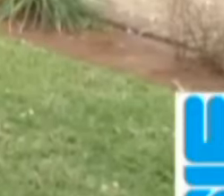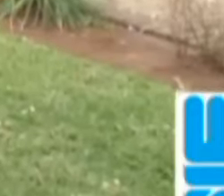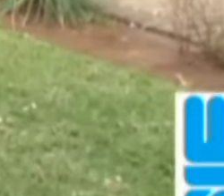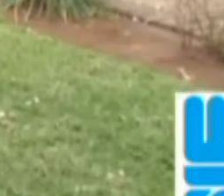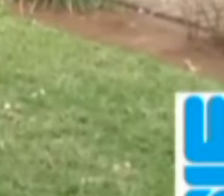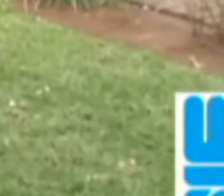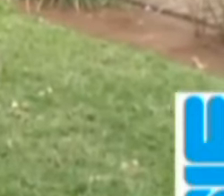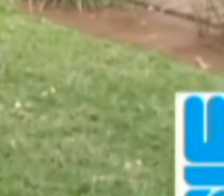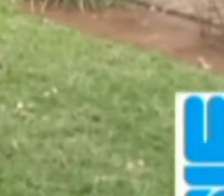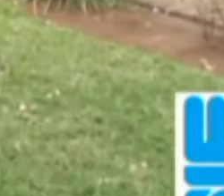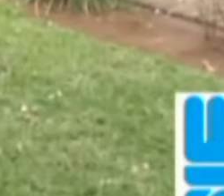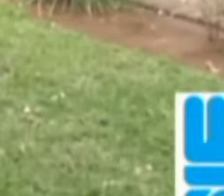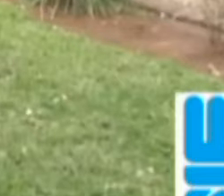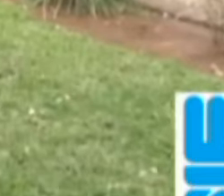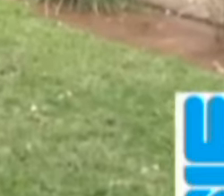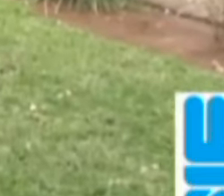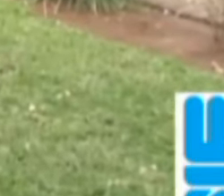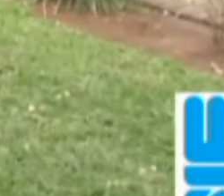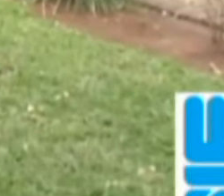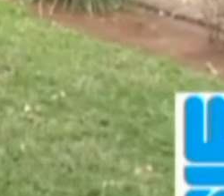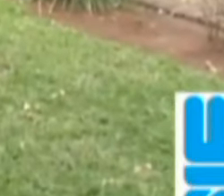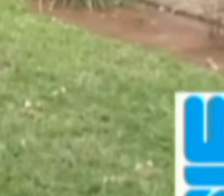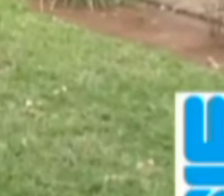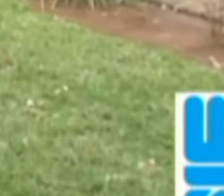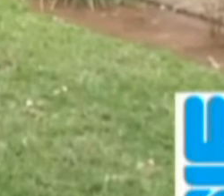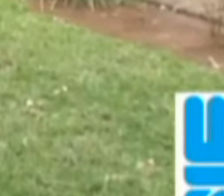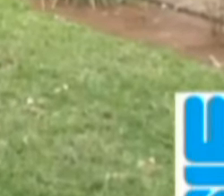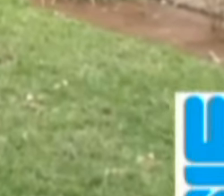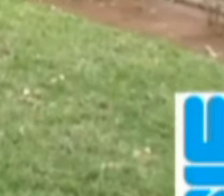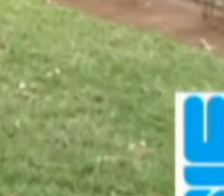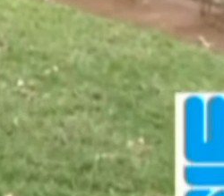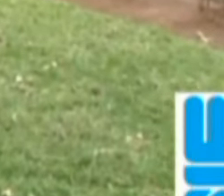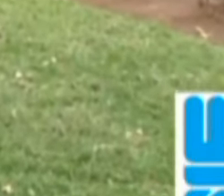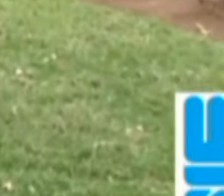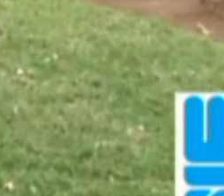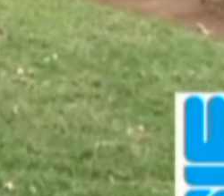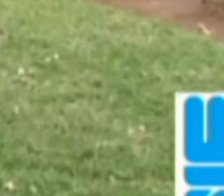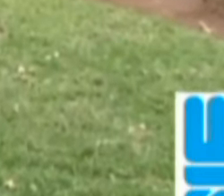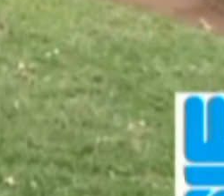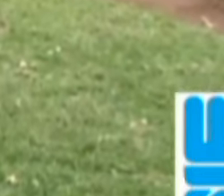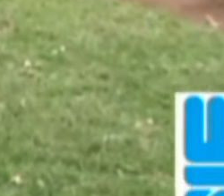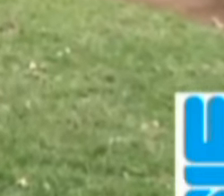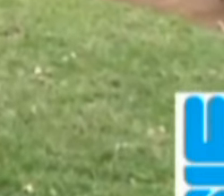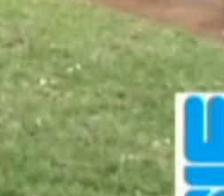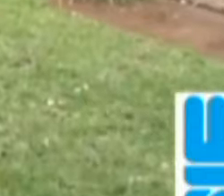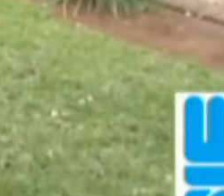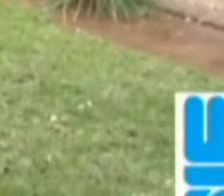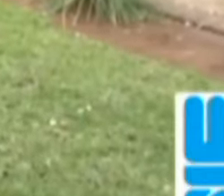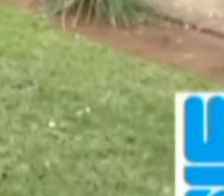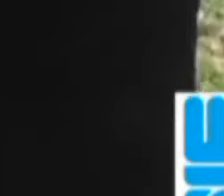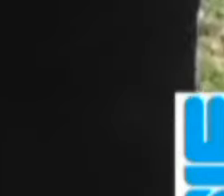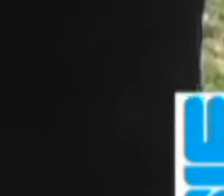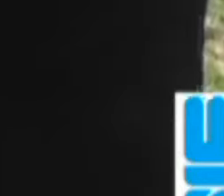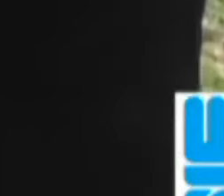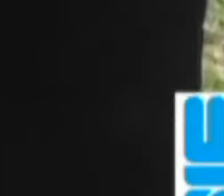njalo njengoba ngisebenzela ngasekhaya nje tandla tamele tidlale tihlobile ngifundise futhi njengoba ngingumfundisi umsathi